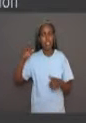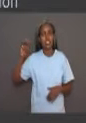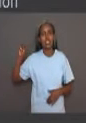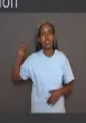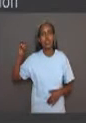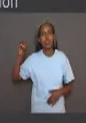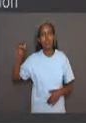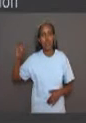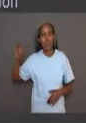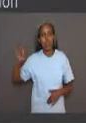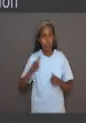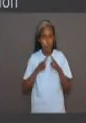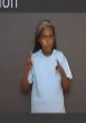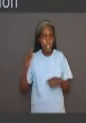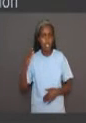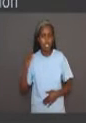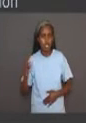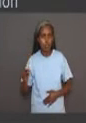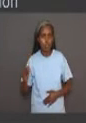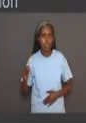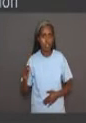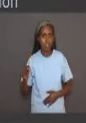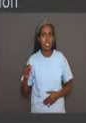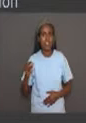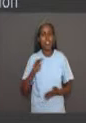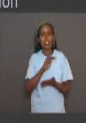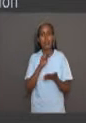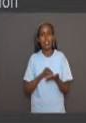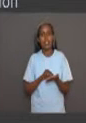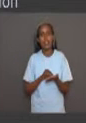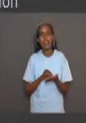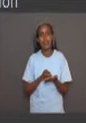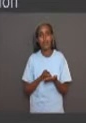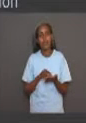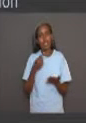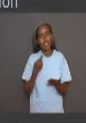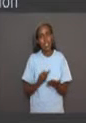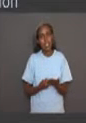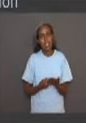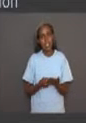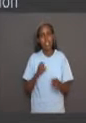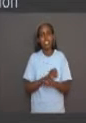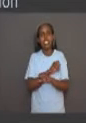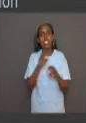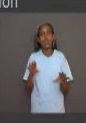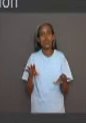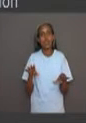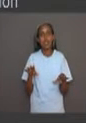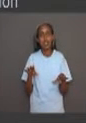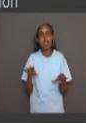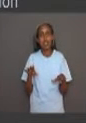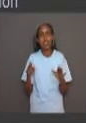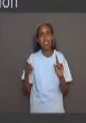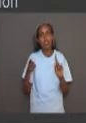mode but smaller than the mean, then the distribution